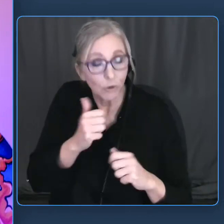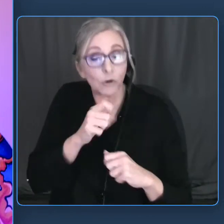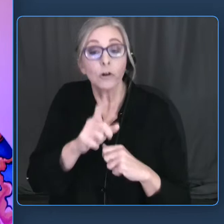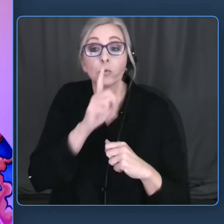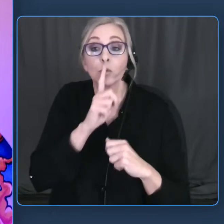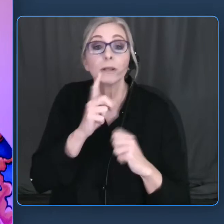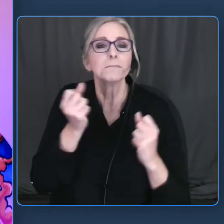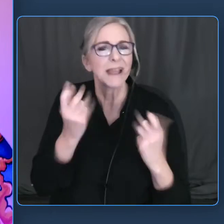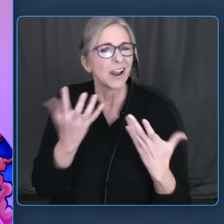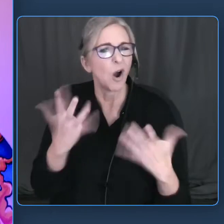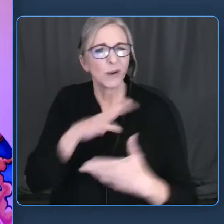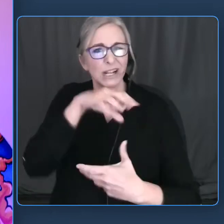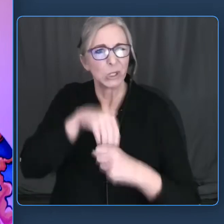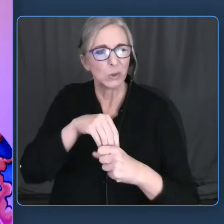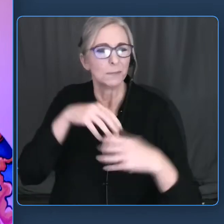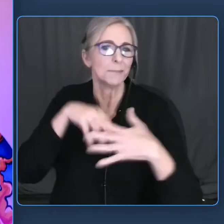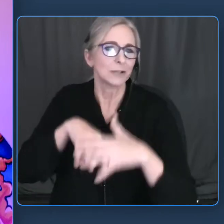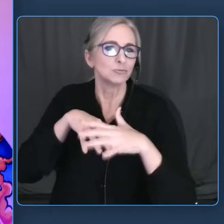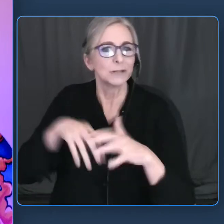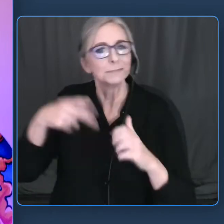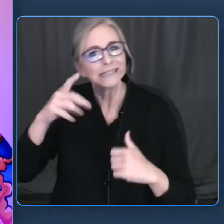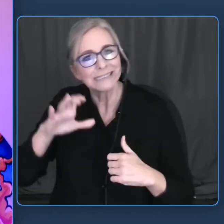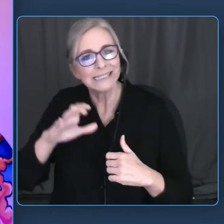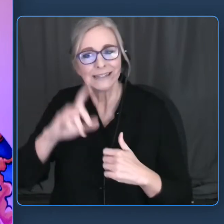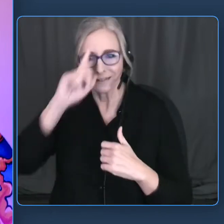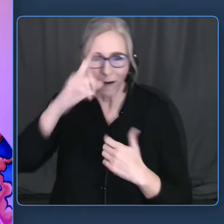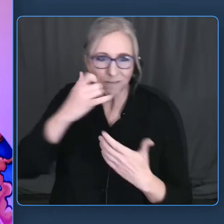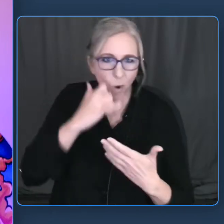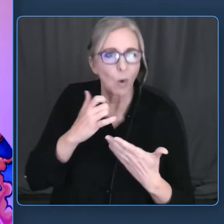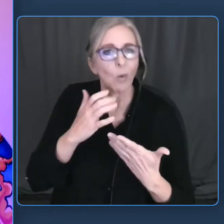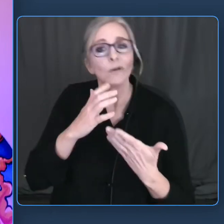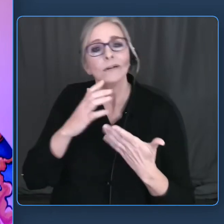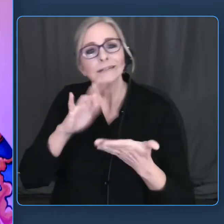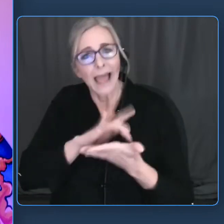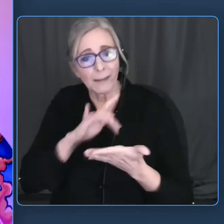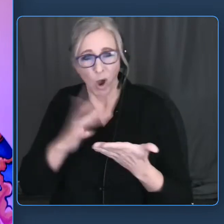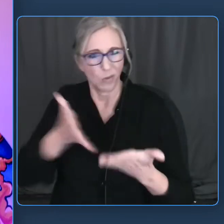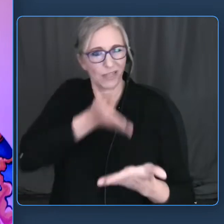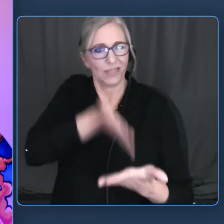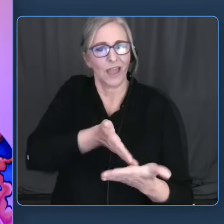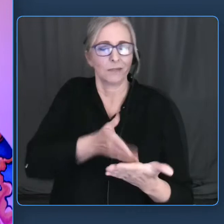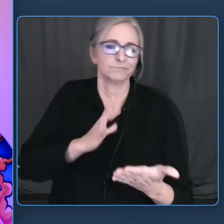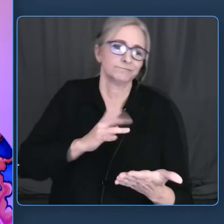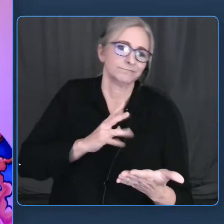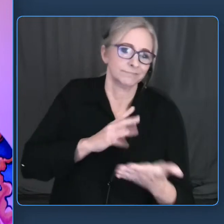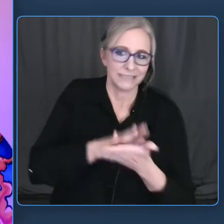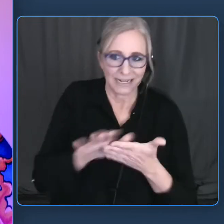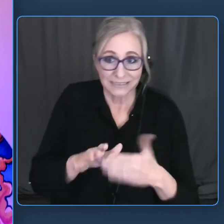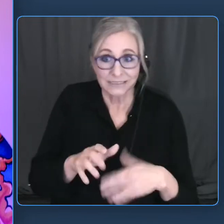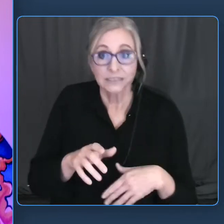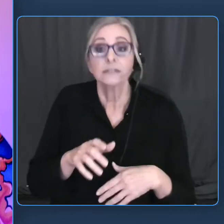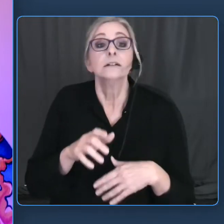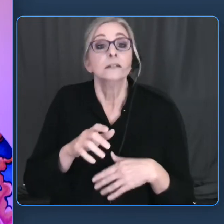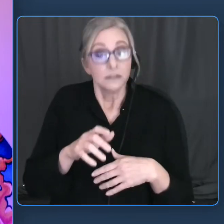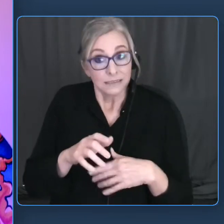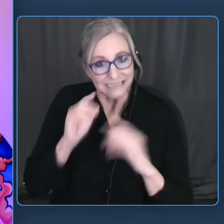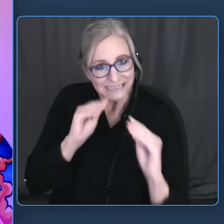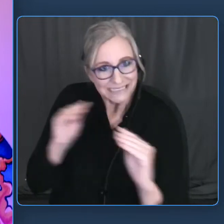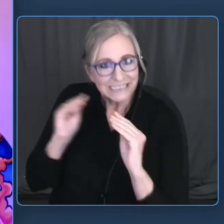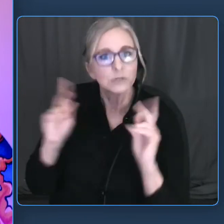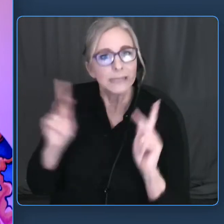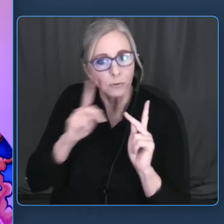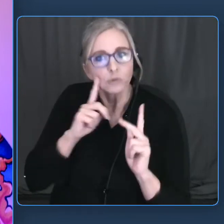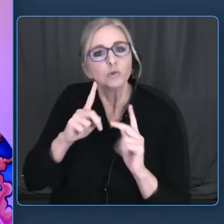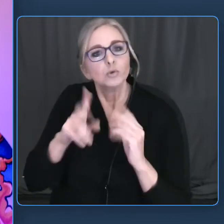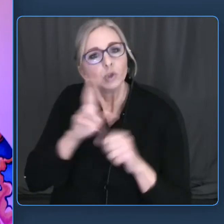now built into the mainstream PCs, smartphones, and tablets, and I just think that's wonderful. And I also train individuals to use